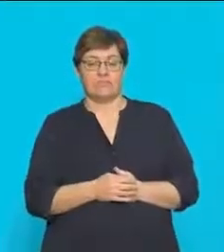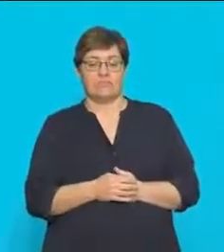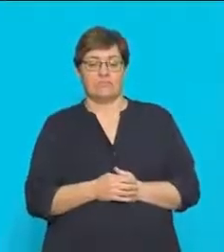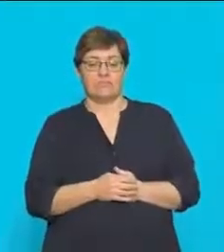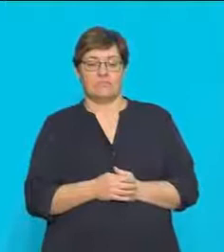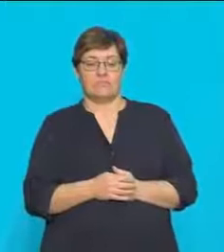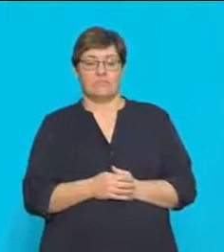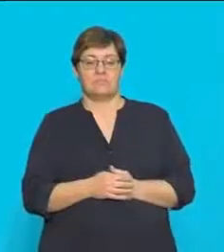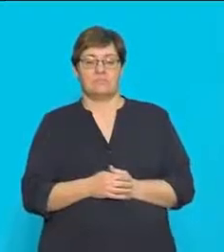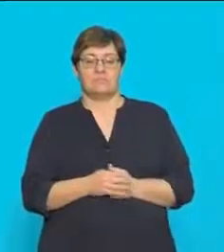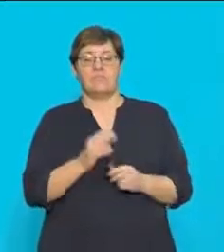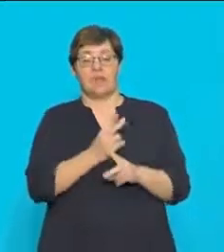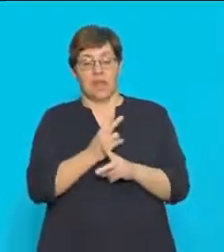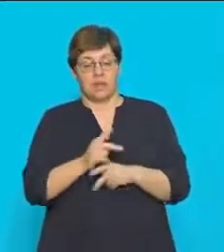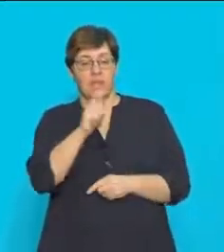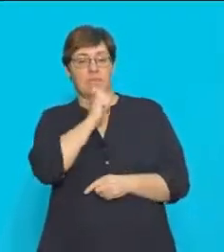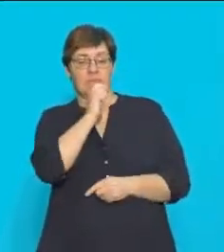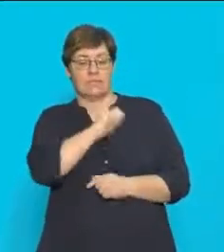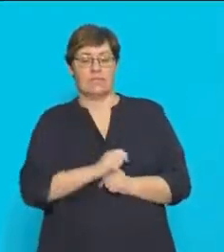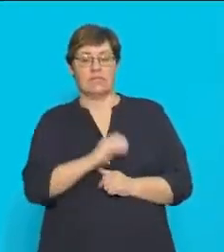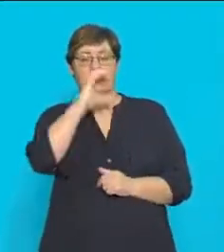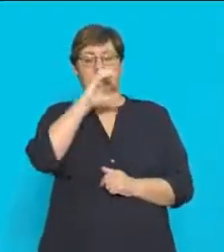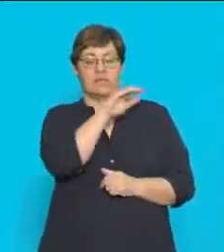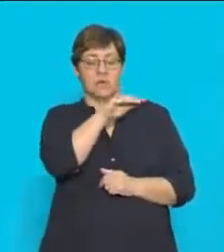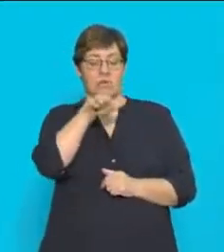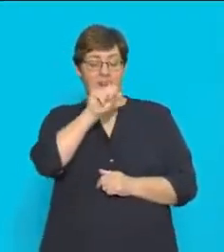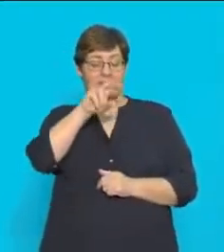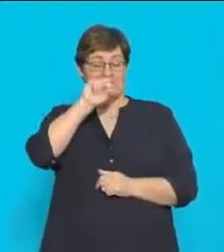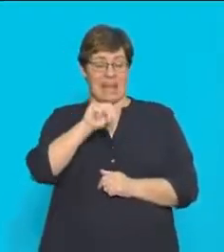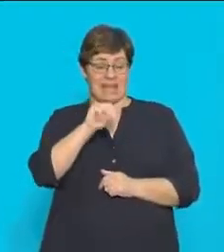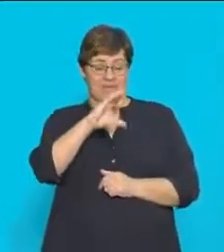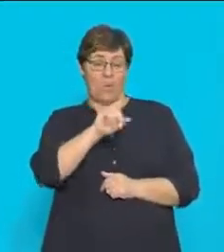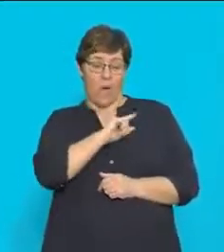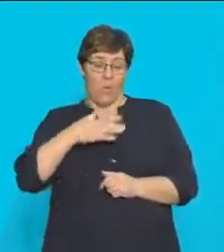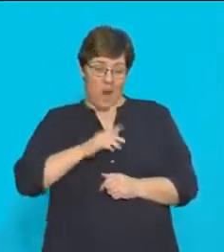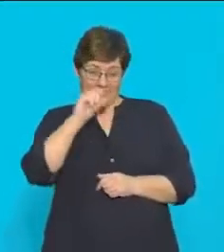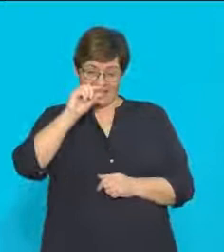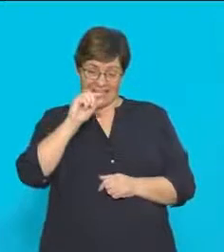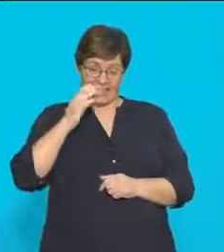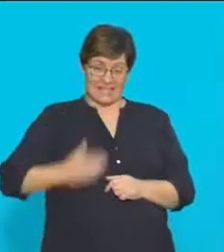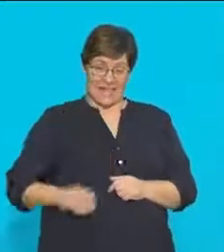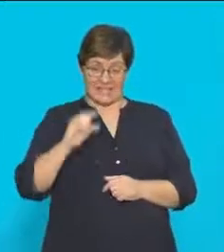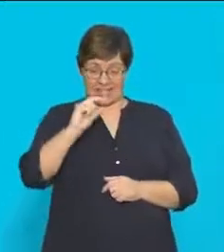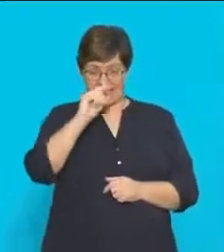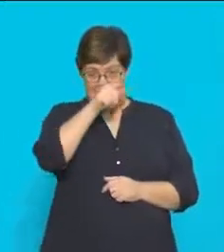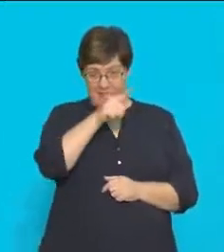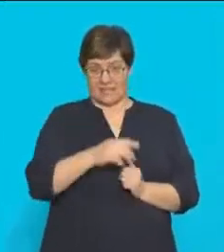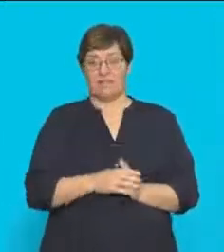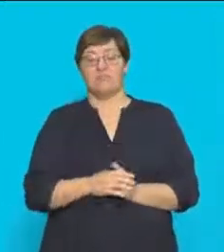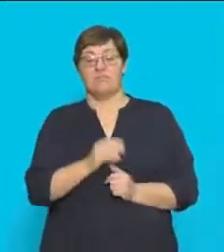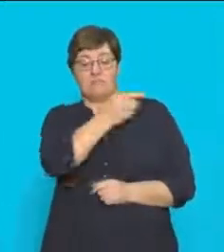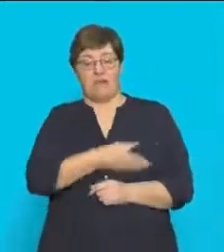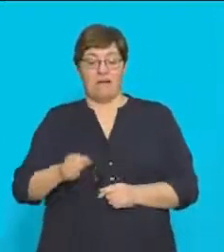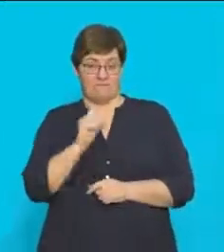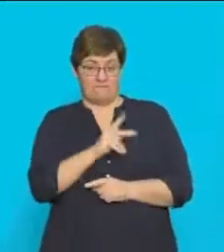So, again, we're going to be using C is what we need to find over sine C, that's our half